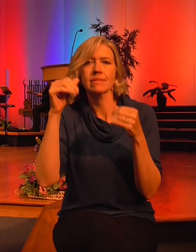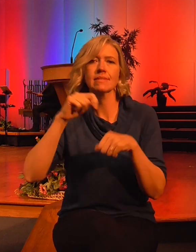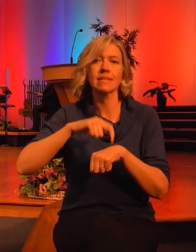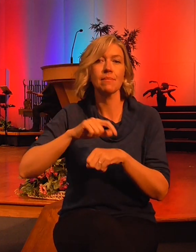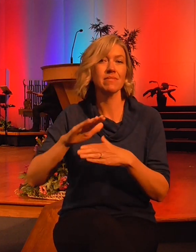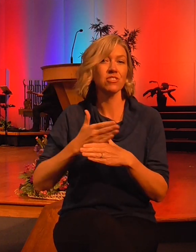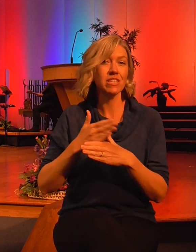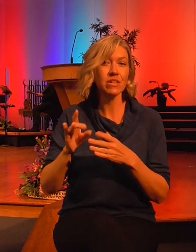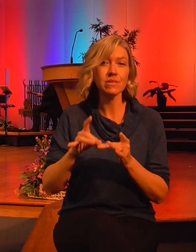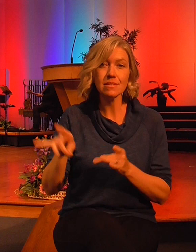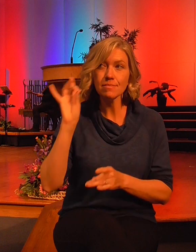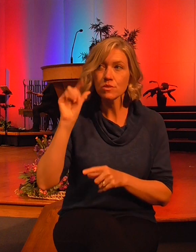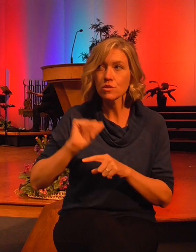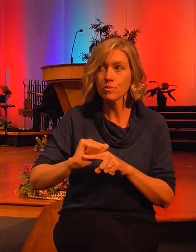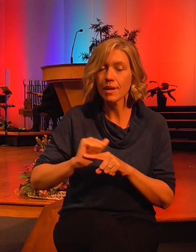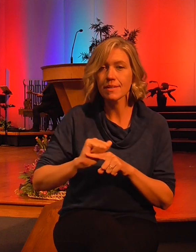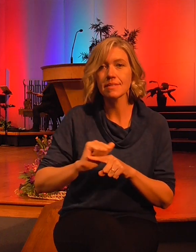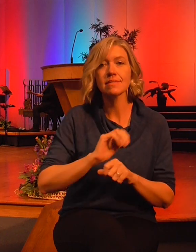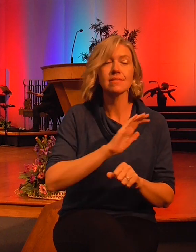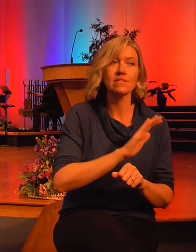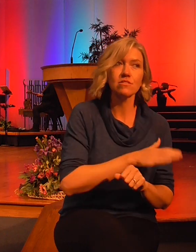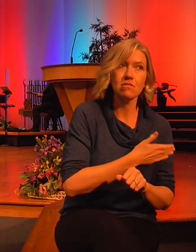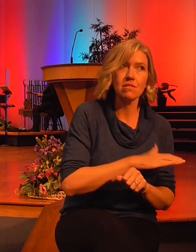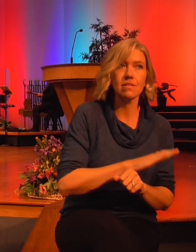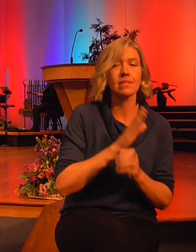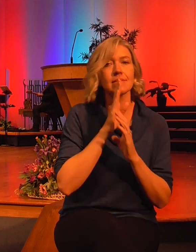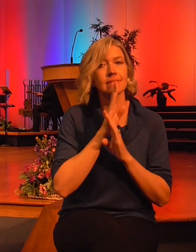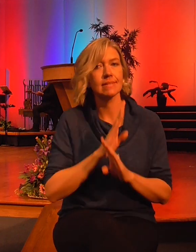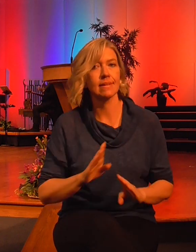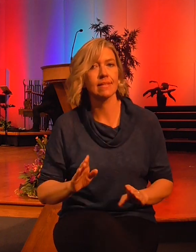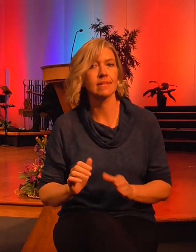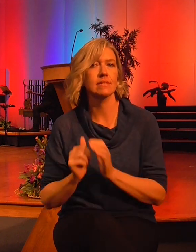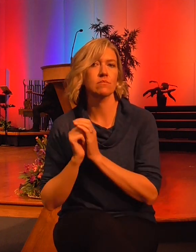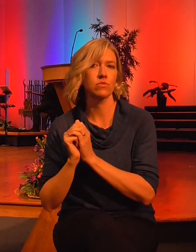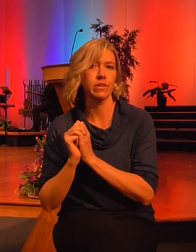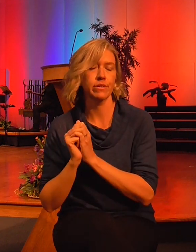practice, of song, of silence, and of prayer.